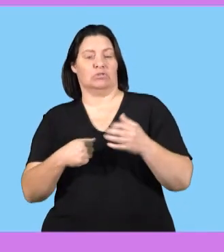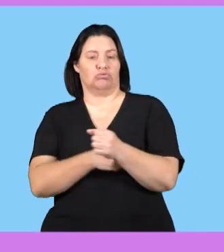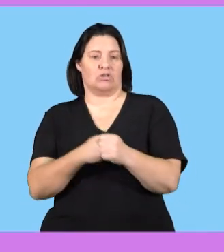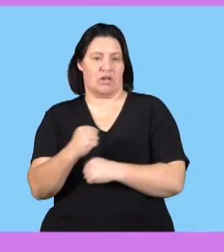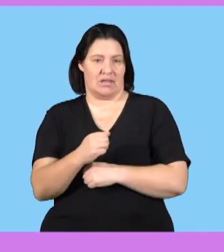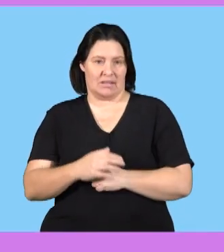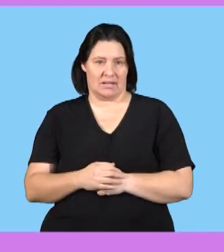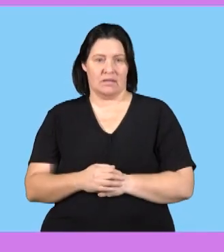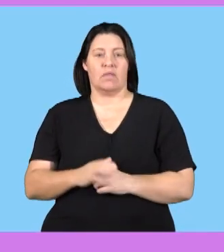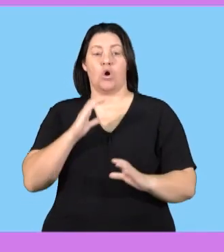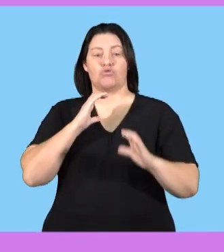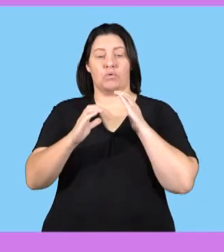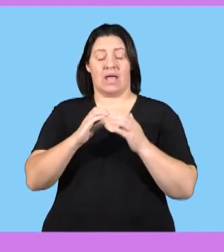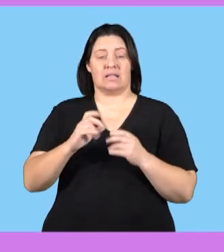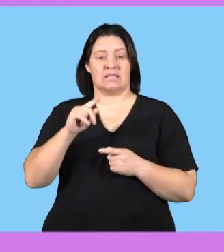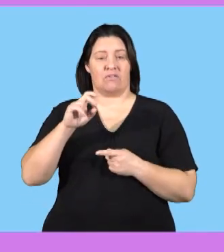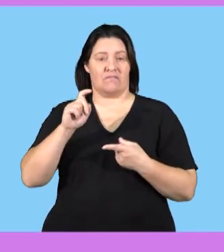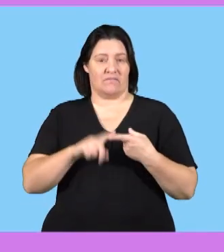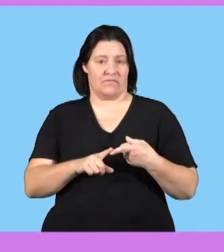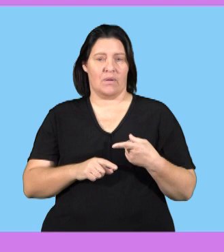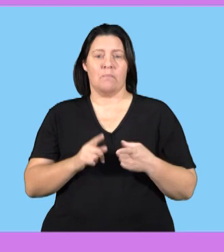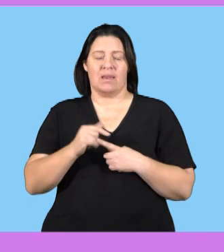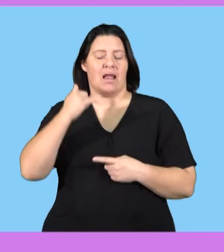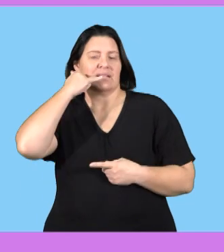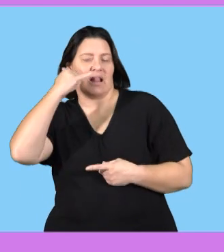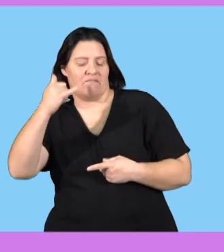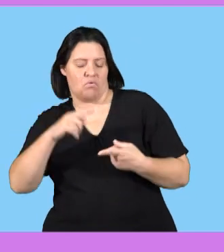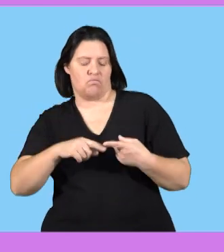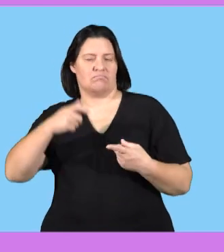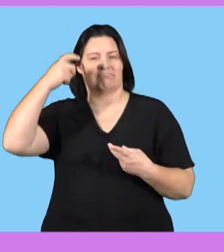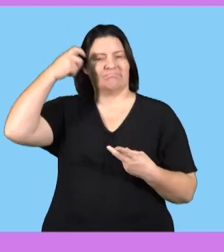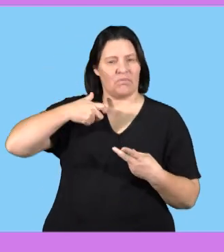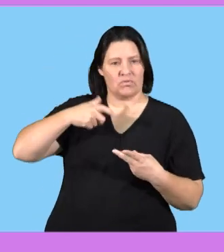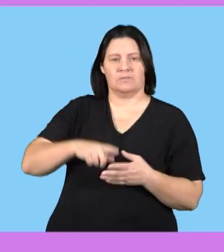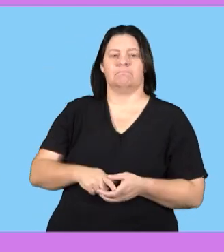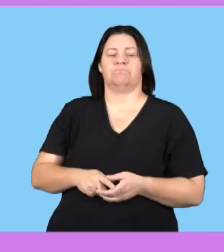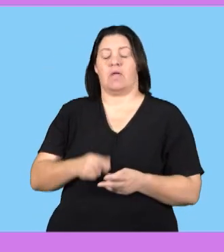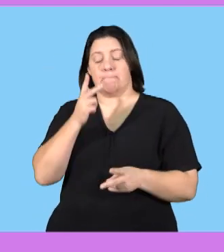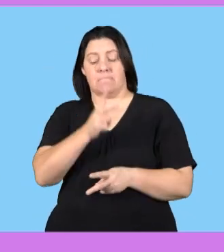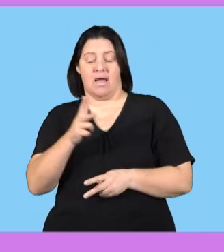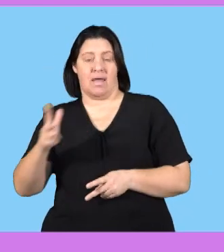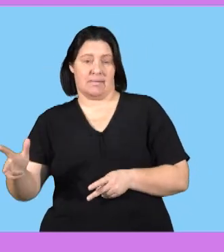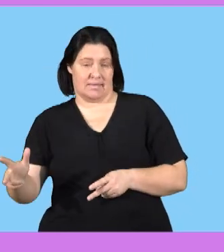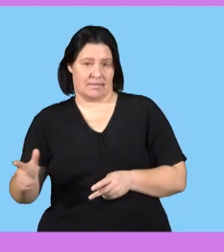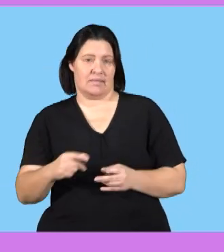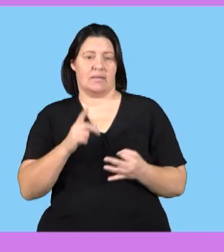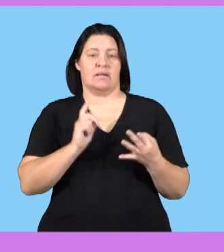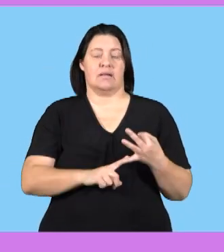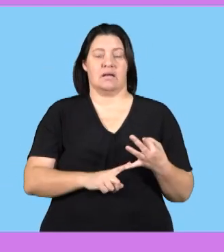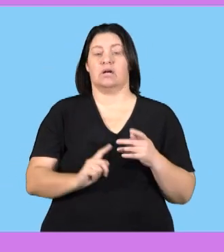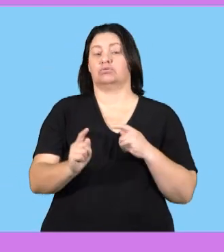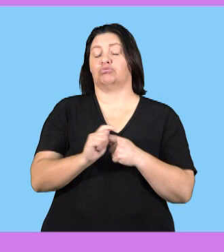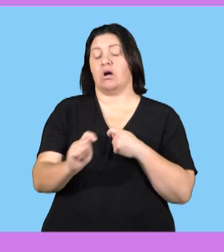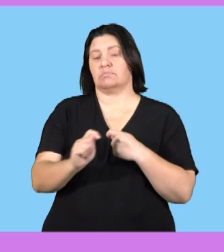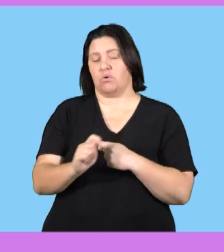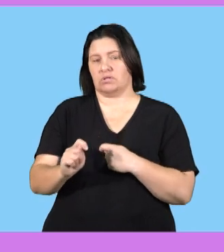structures. Communication tariffs, that will be landline, cell phones, and we'll have a look at that. Parking tariffs, and thereafter we'll